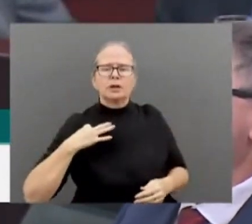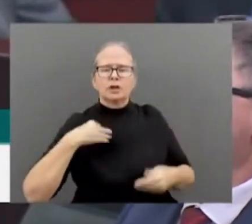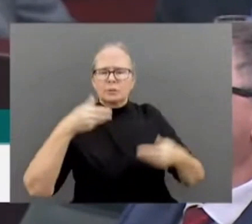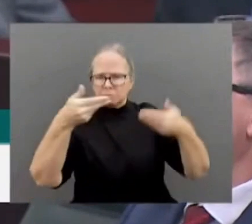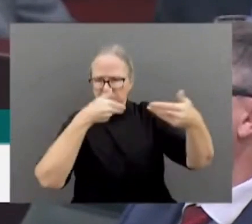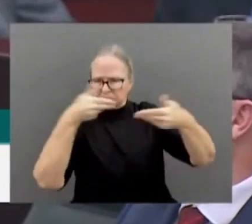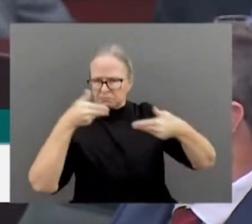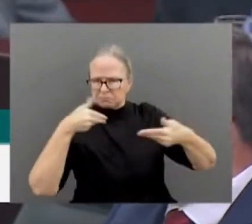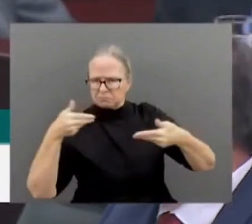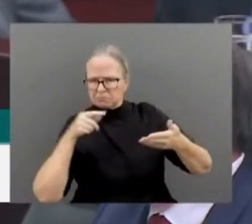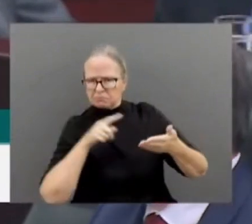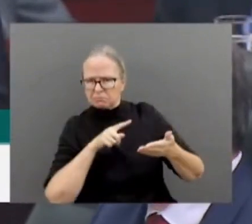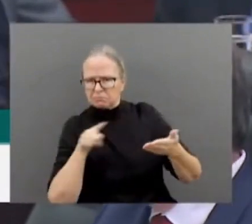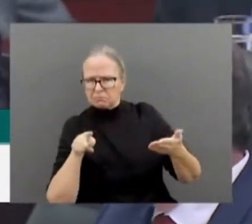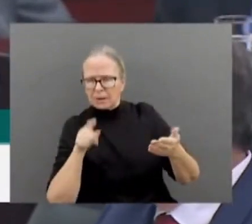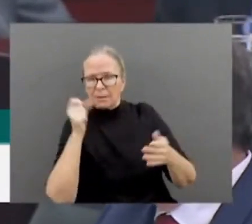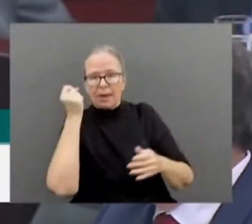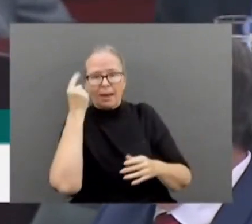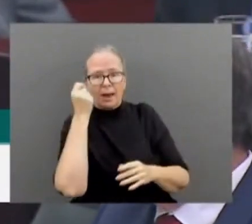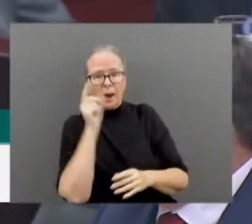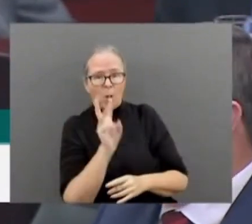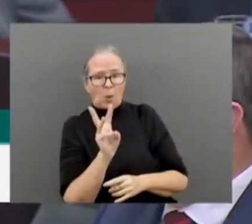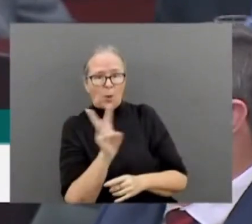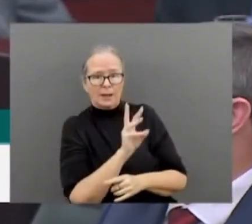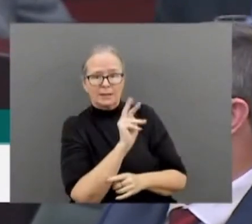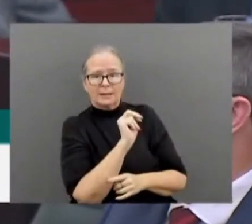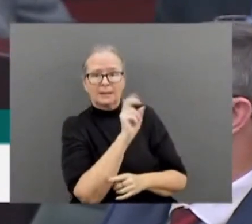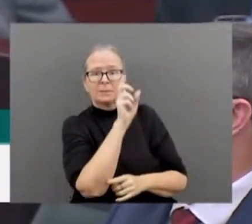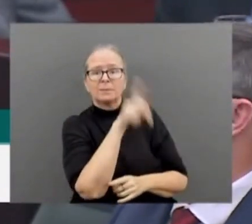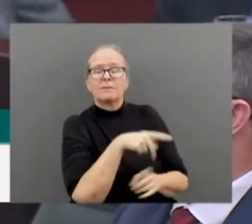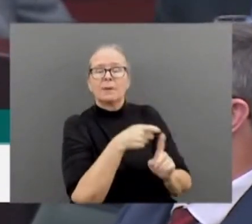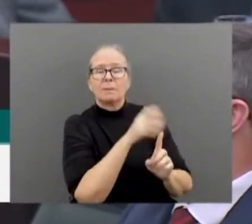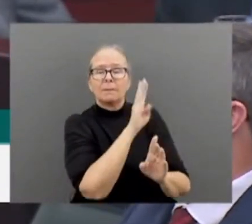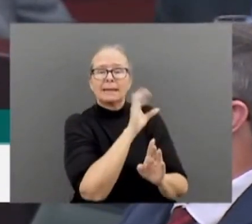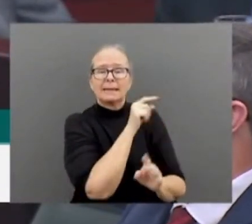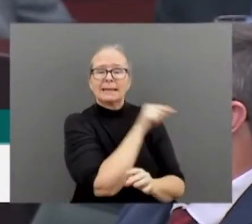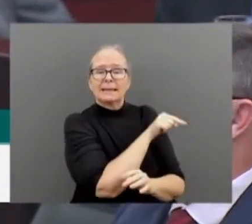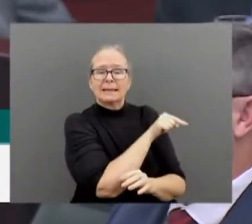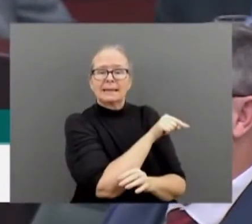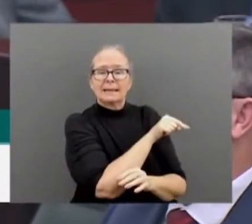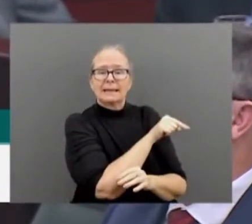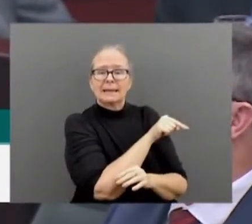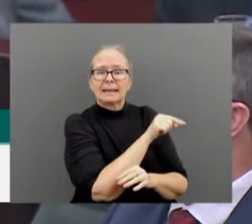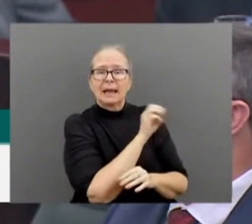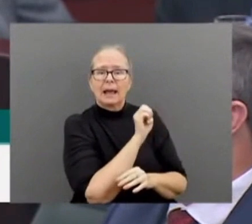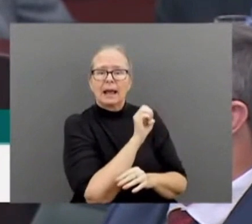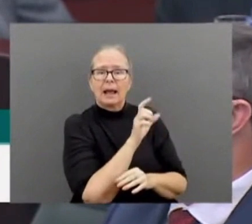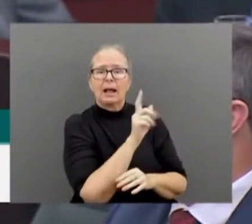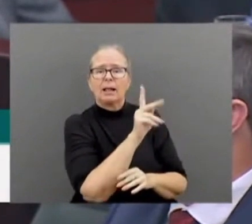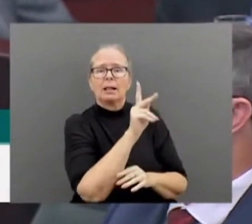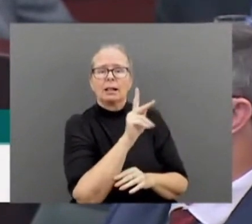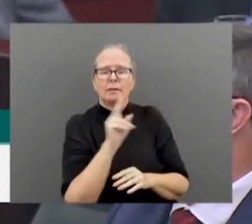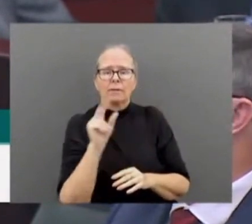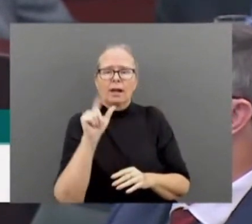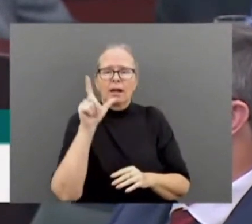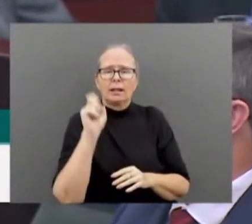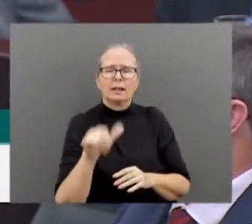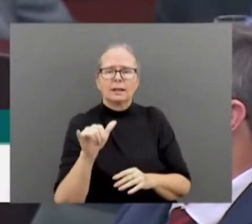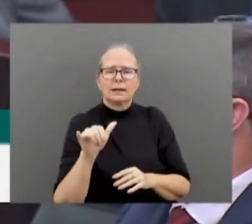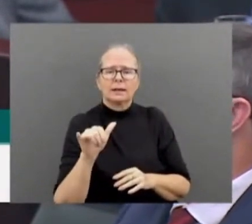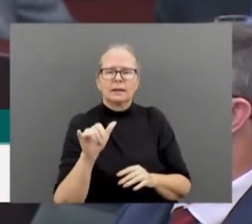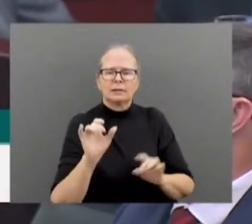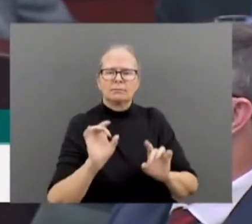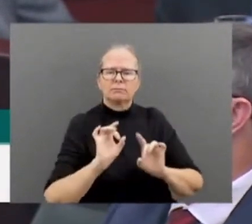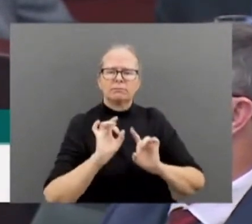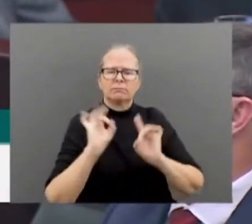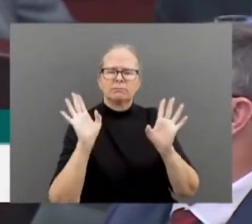of British Columbia. Mr. Speaker, Elk Valley, it's a disaster. We're not going to let that happen here. But let's talk about coal exports over the last 3 years.